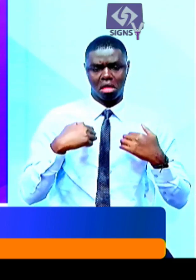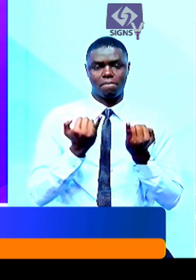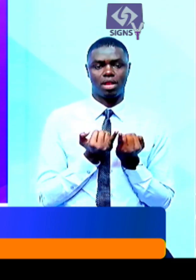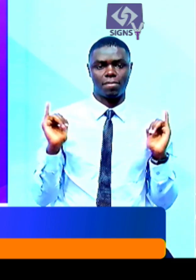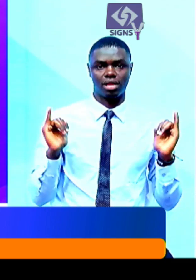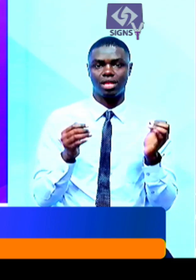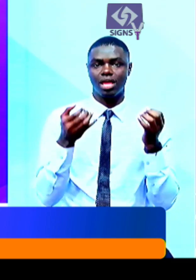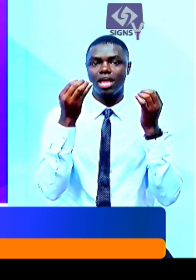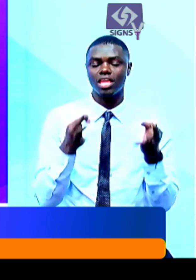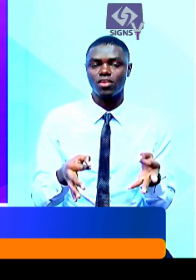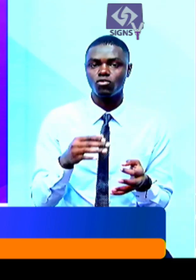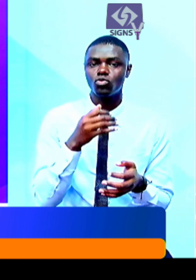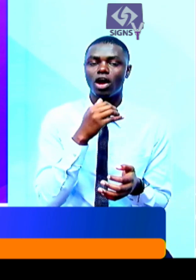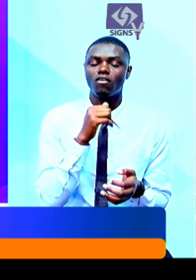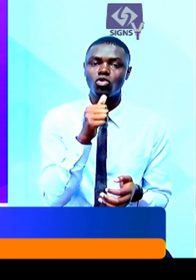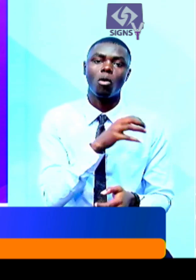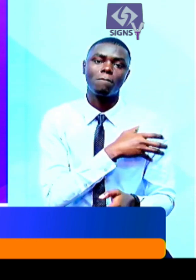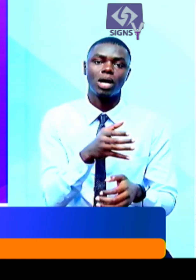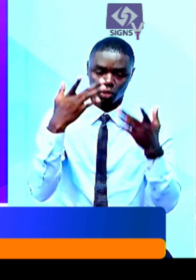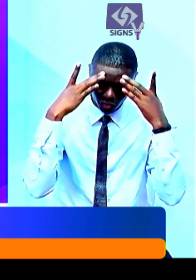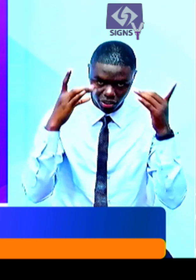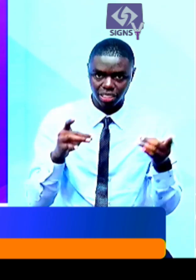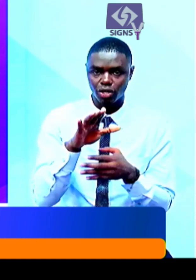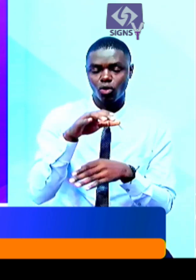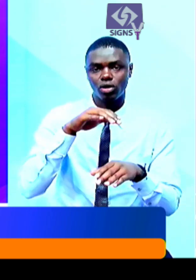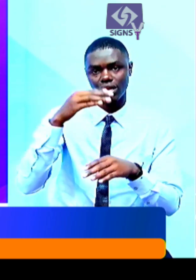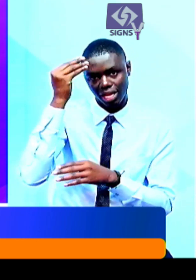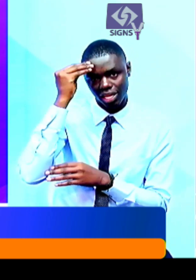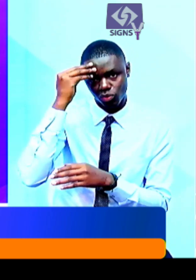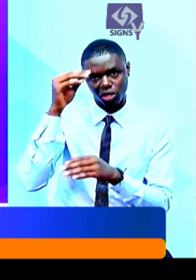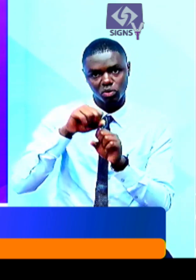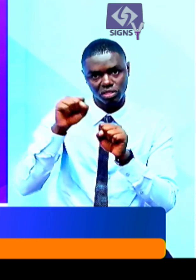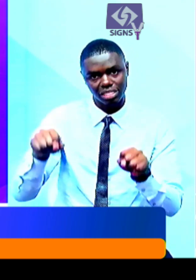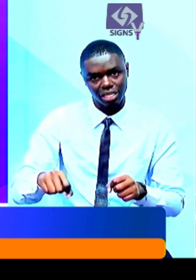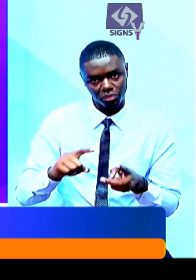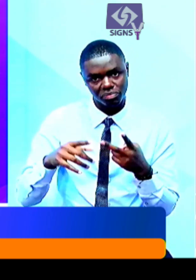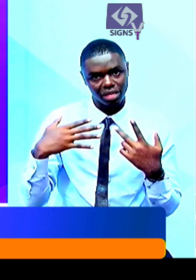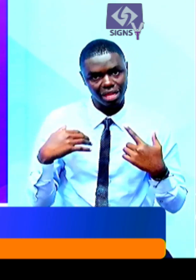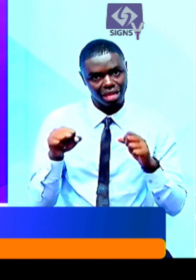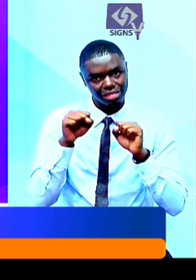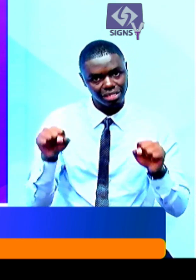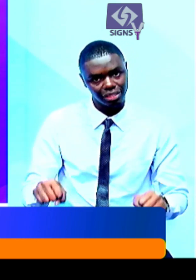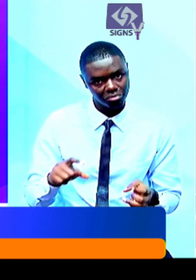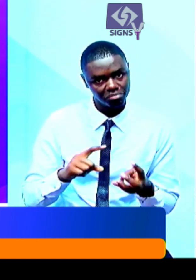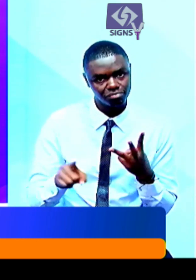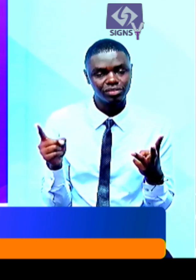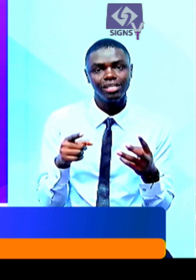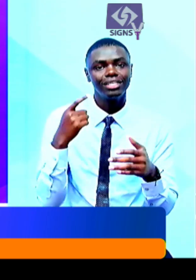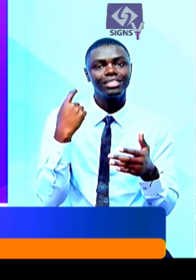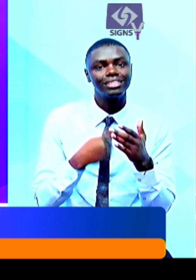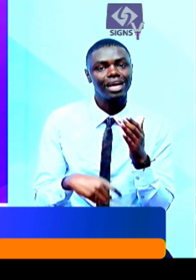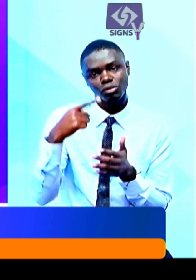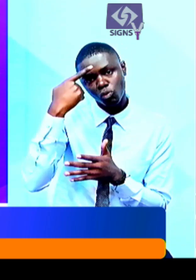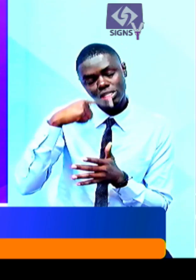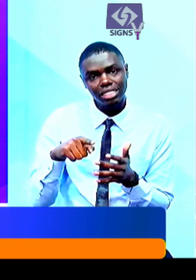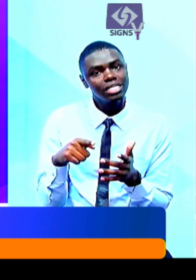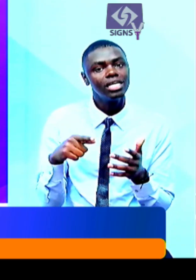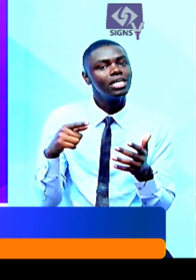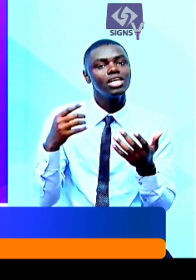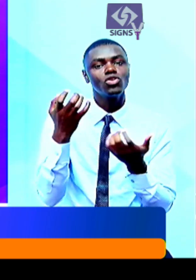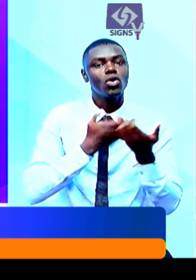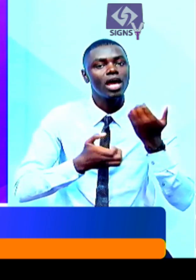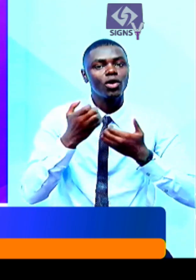if you have no powers to decide on your education system, in your health system, in your tax policy, in your